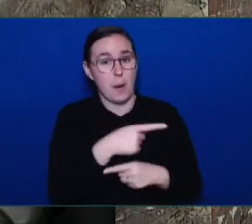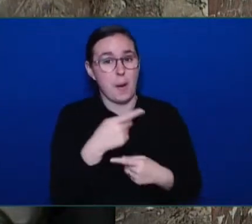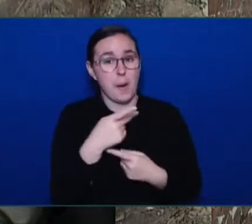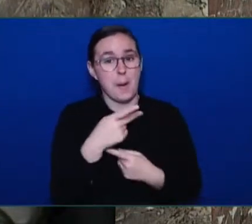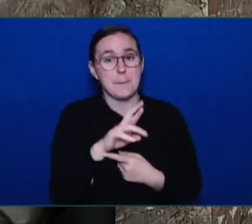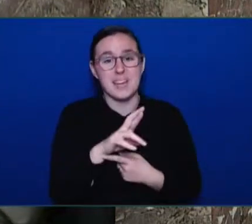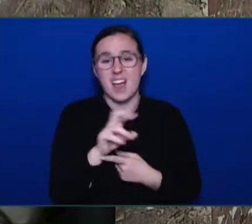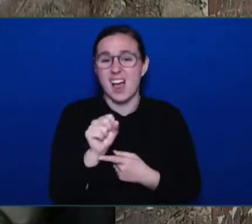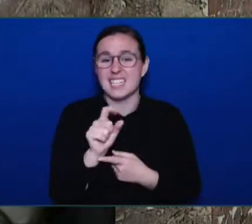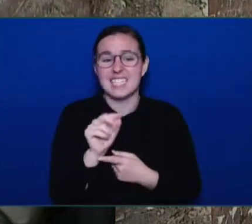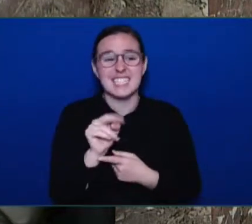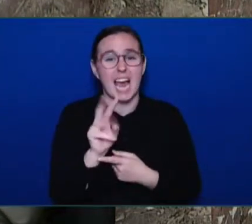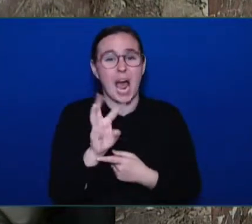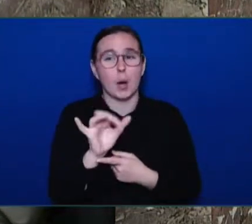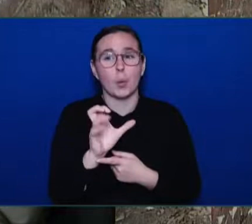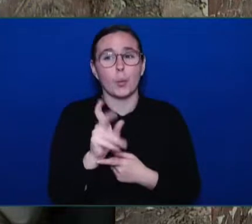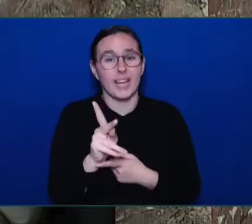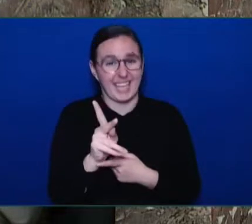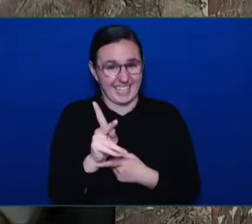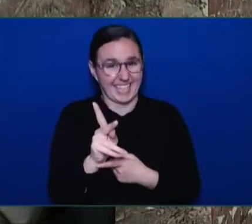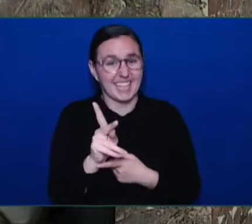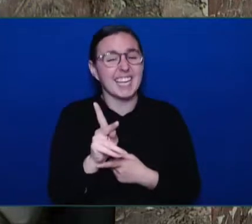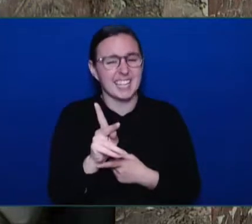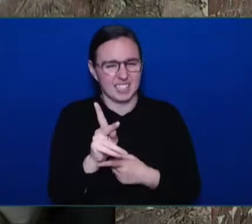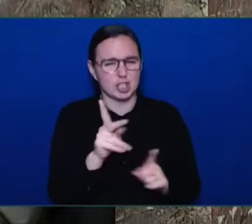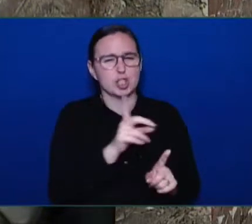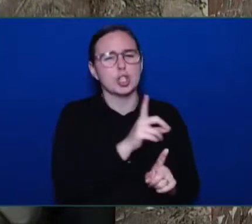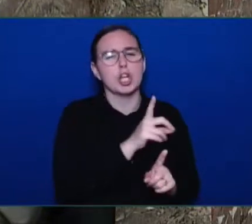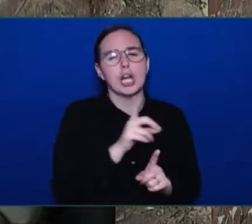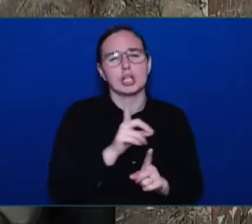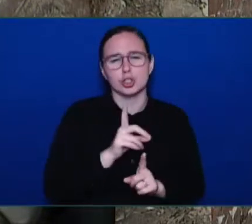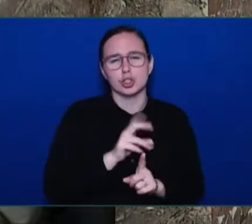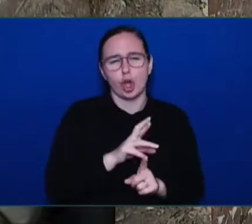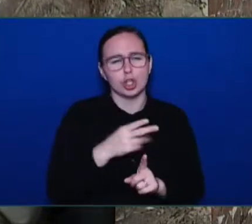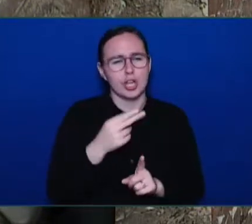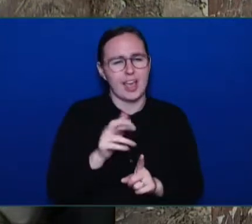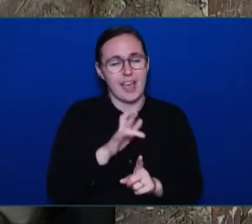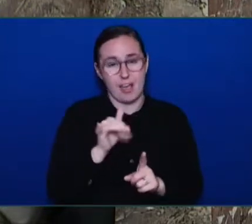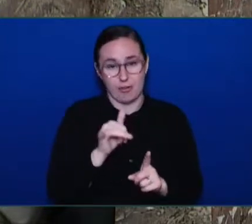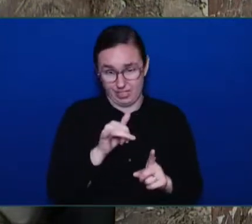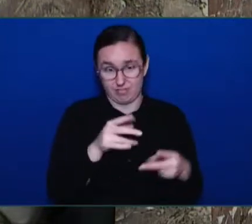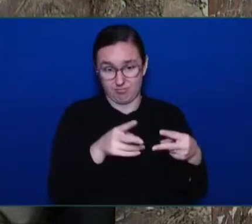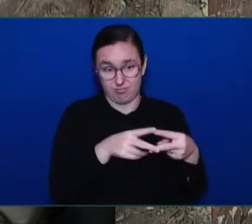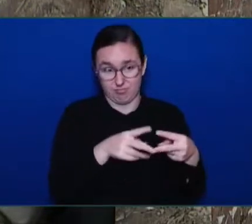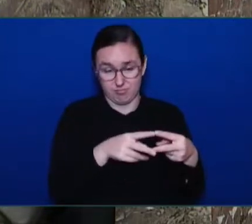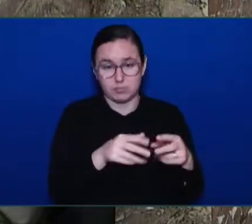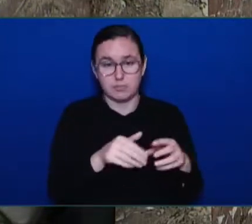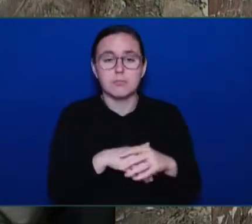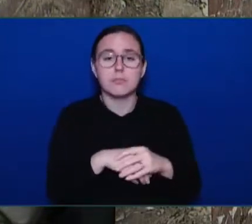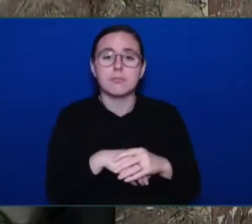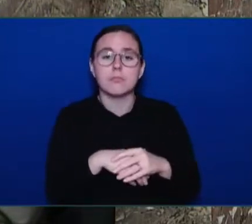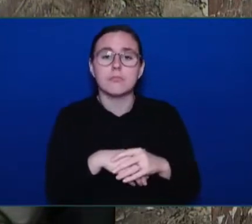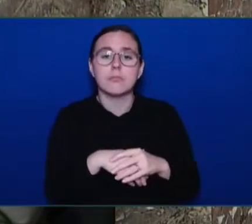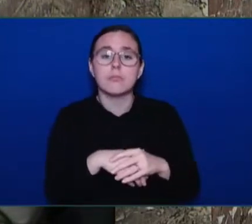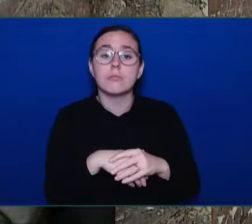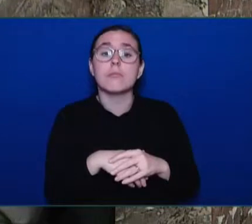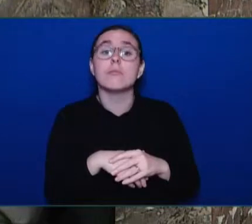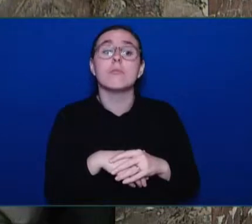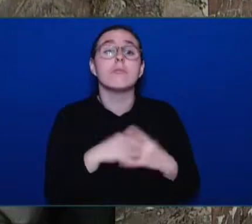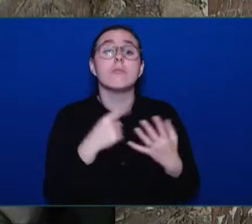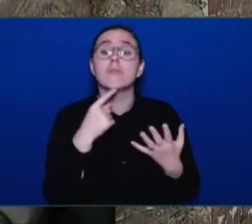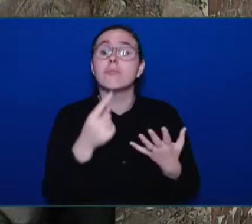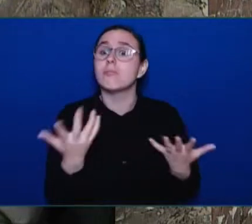Honourable Speaker, that said that COVID cases during spring break were going up, which was the pattern we had seen in winter breaks as well. In other